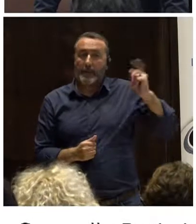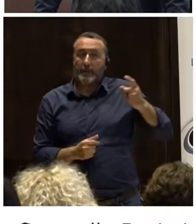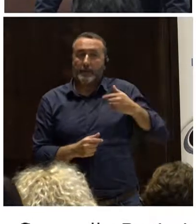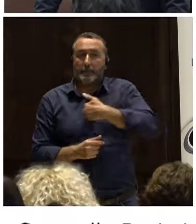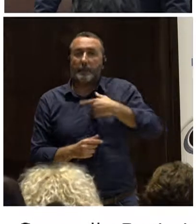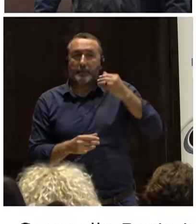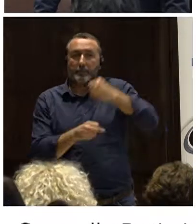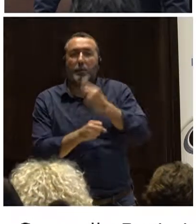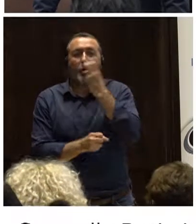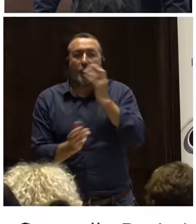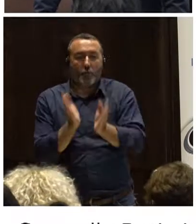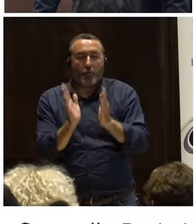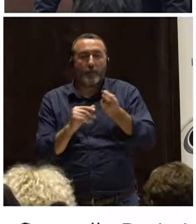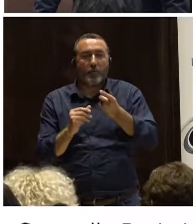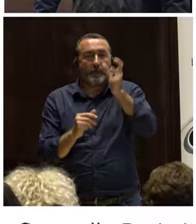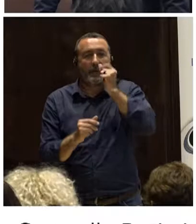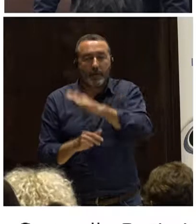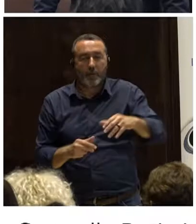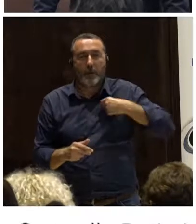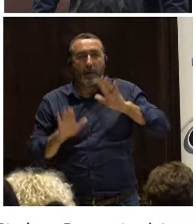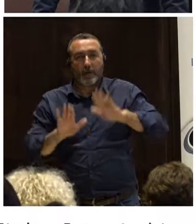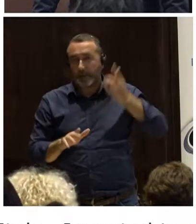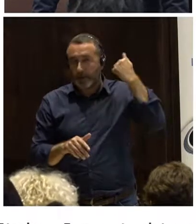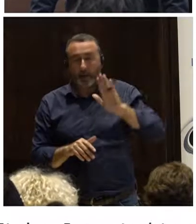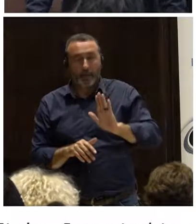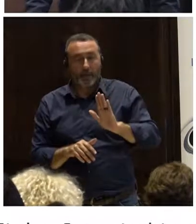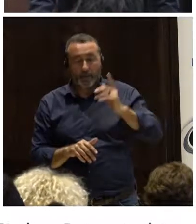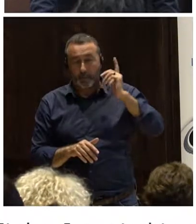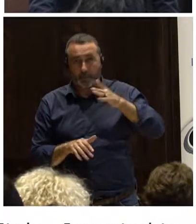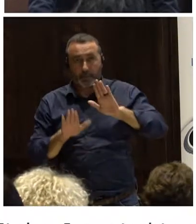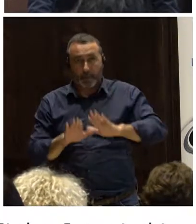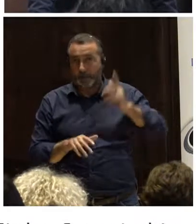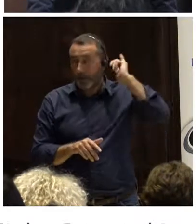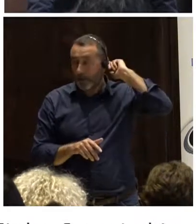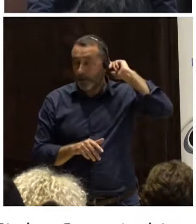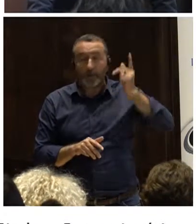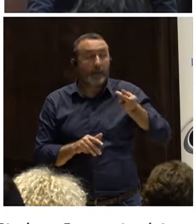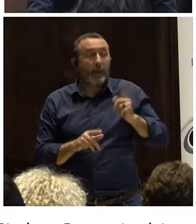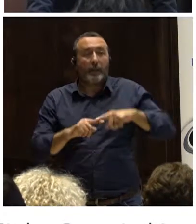cerebral palsy. And after that, she moved to the field of assistive technologies.